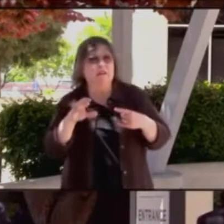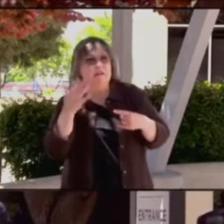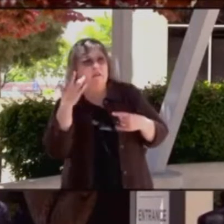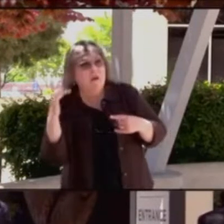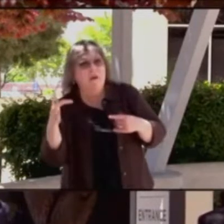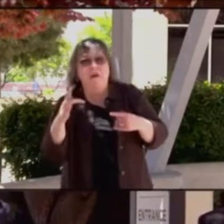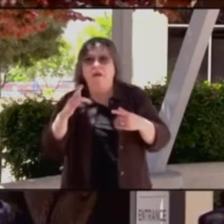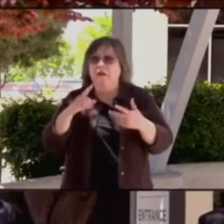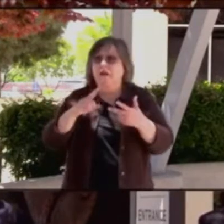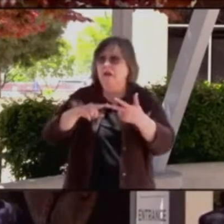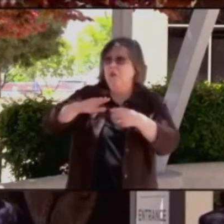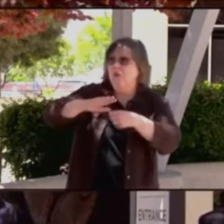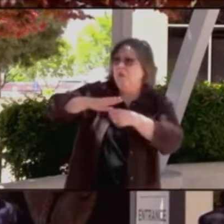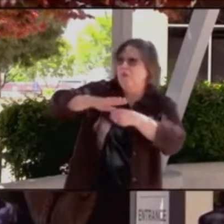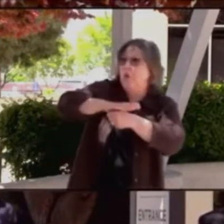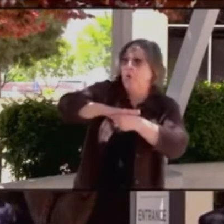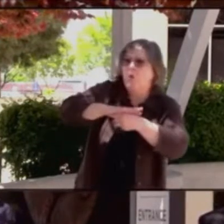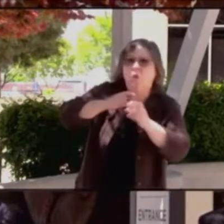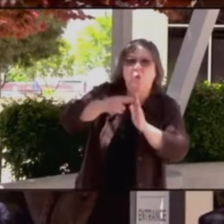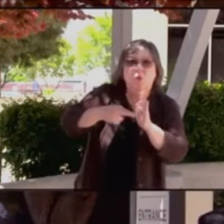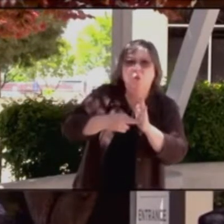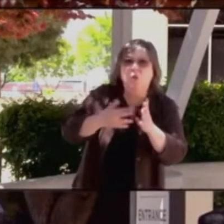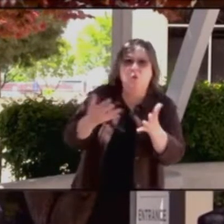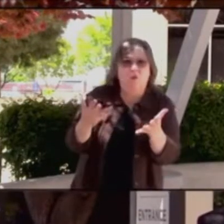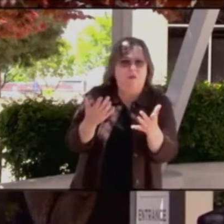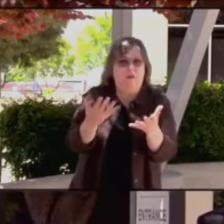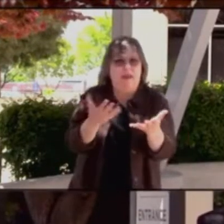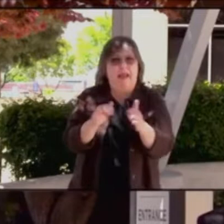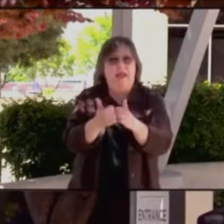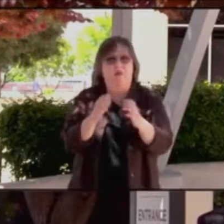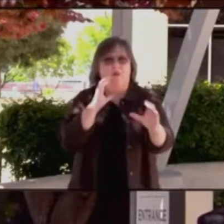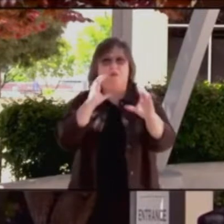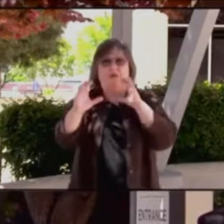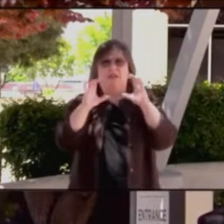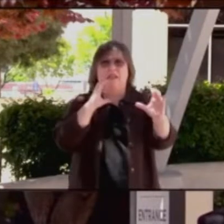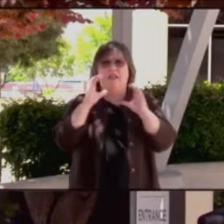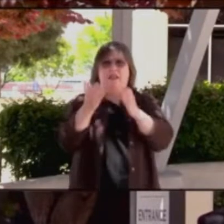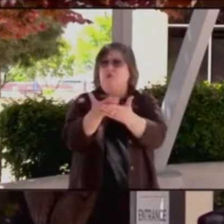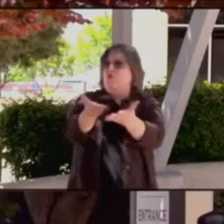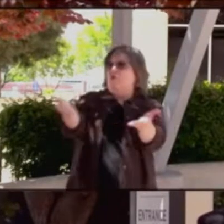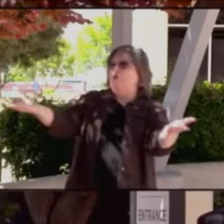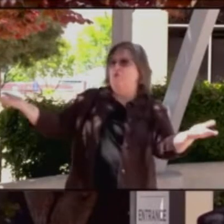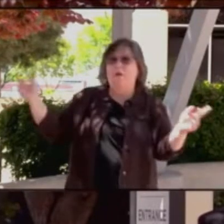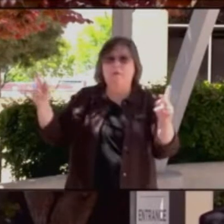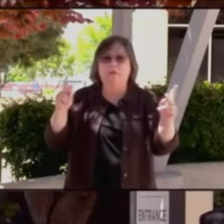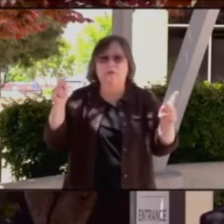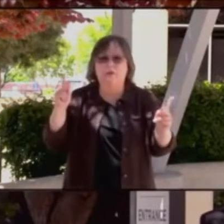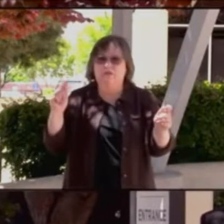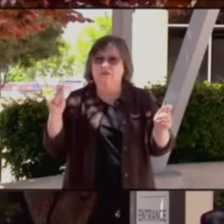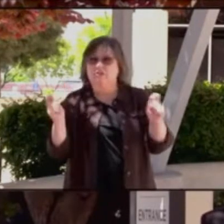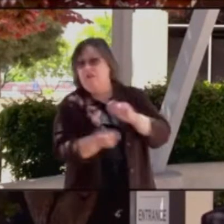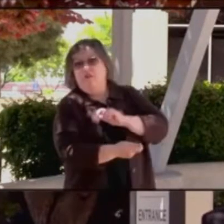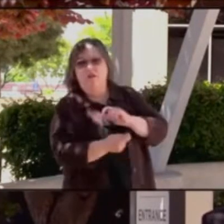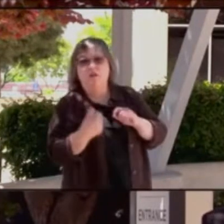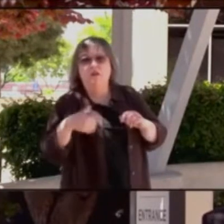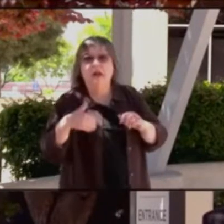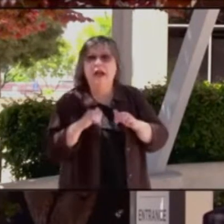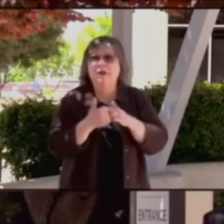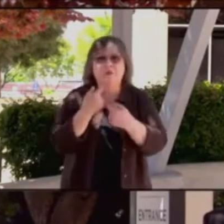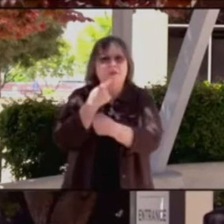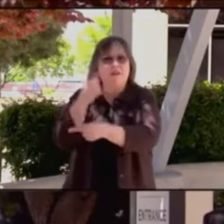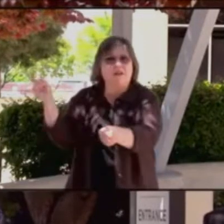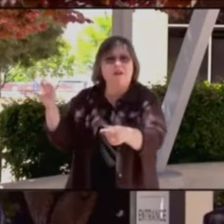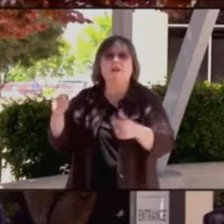too much tension? Sure. So the question is how do you message these shifts, and in particular